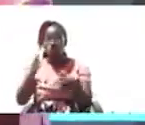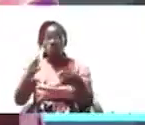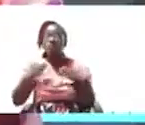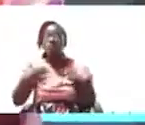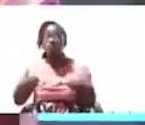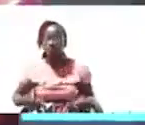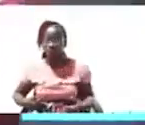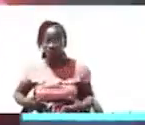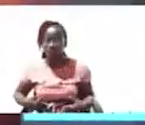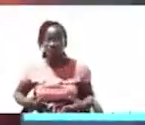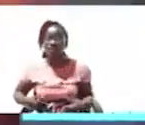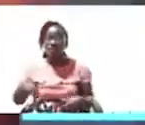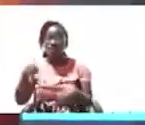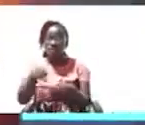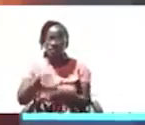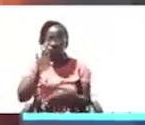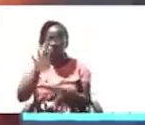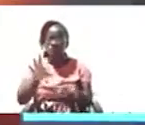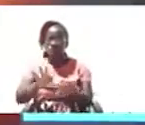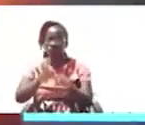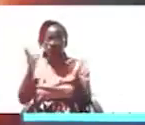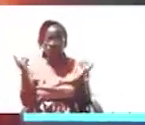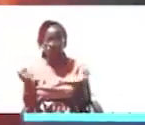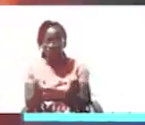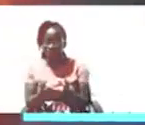realm. Something will happen in your family.